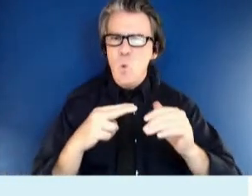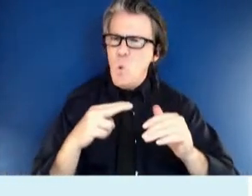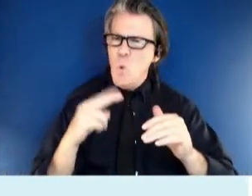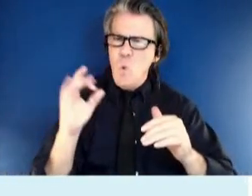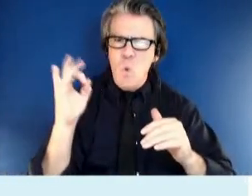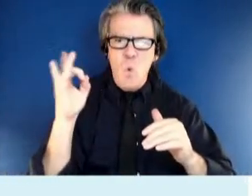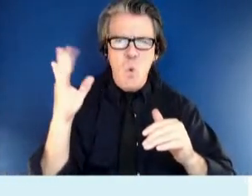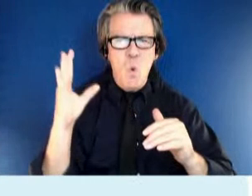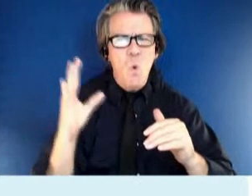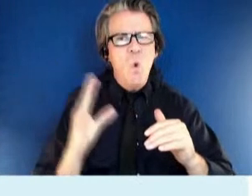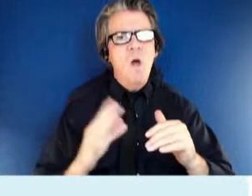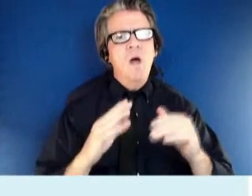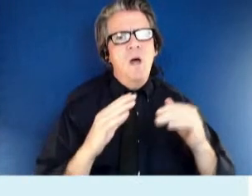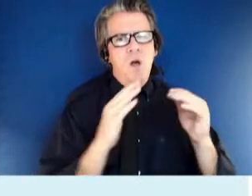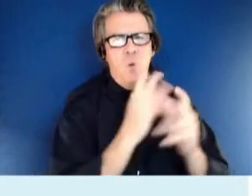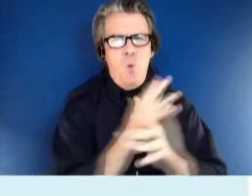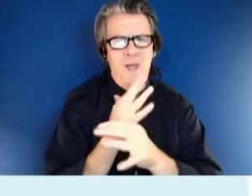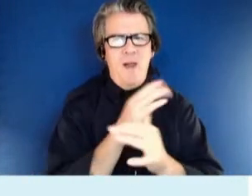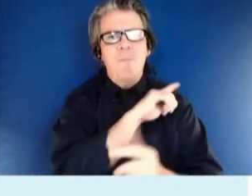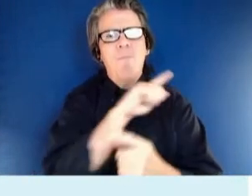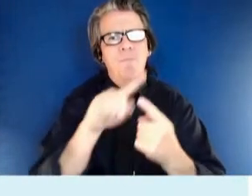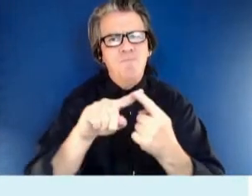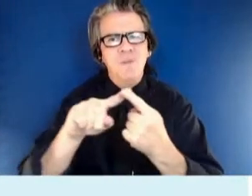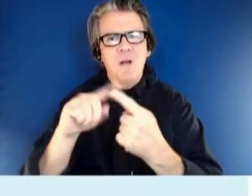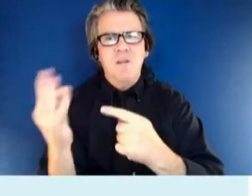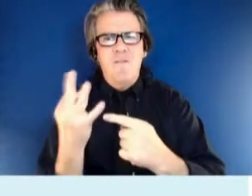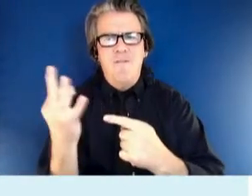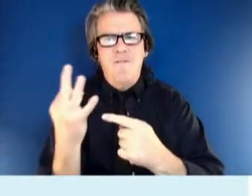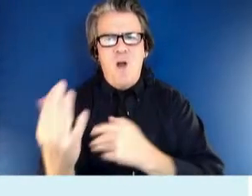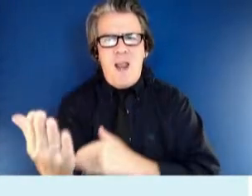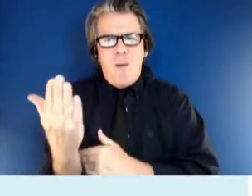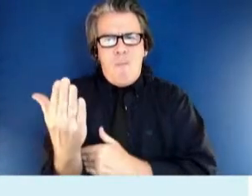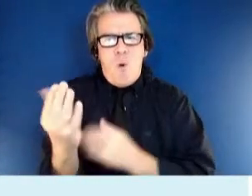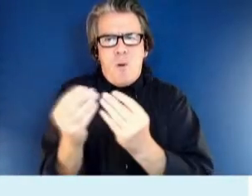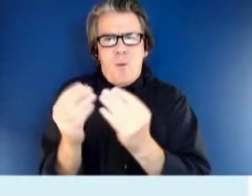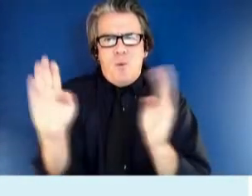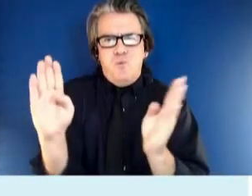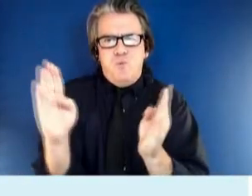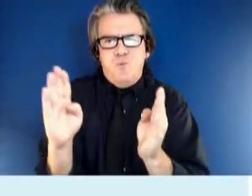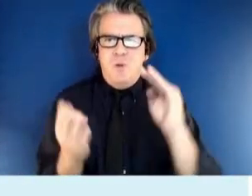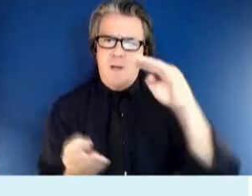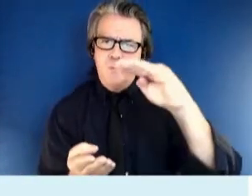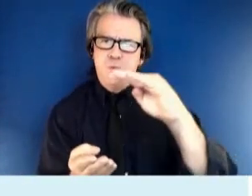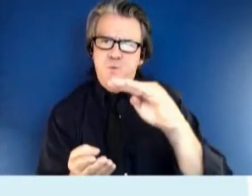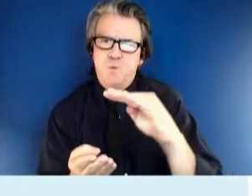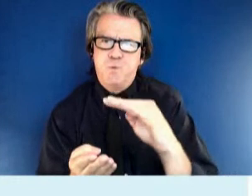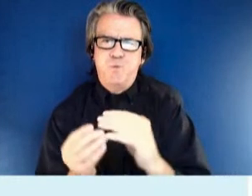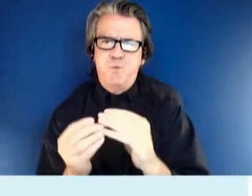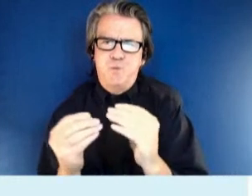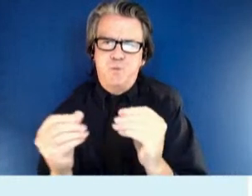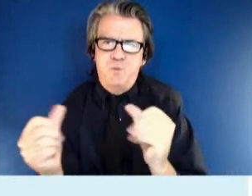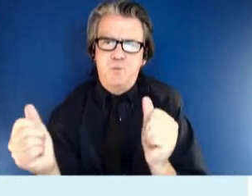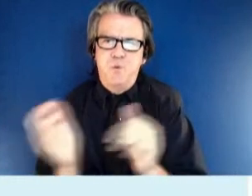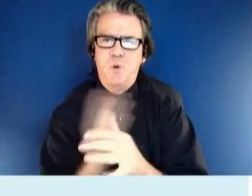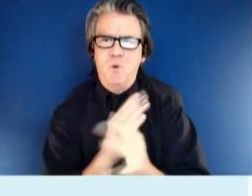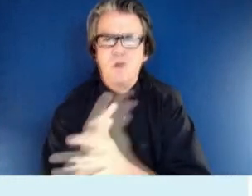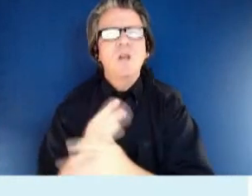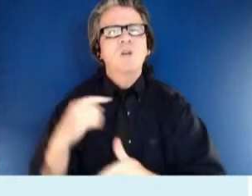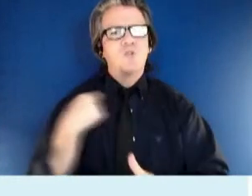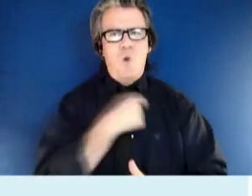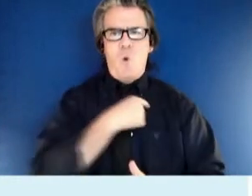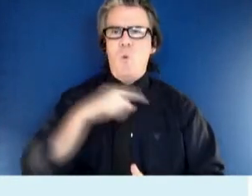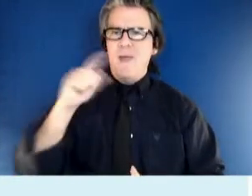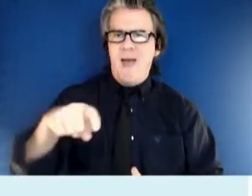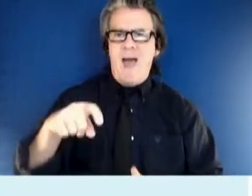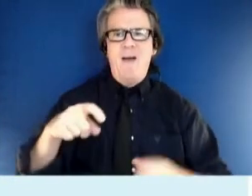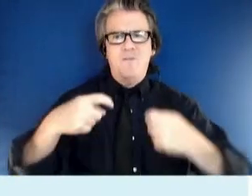subside Thursday or potentially Friday morning. Now, because of these conditions, we're preparing to turn off power to about 54,000 customers in